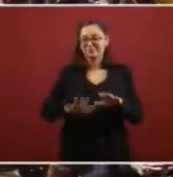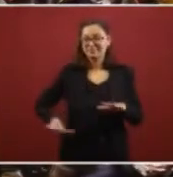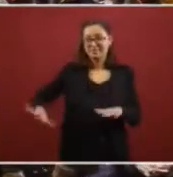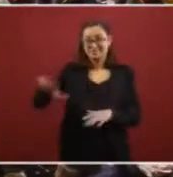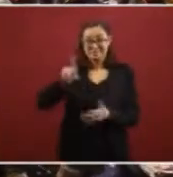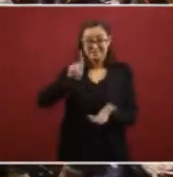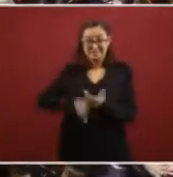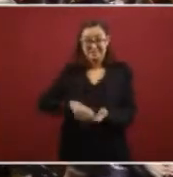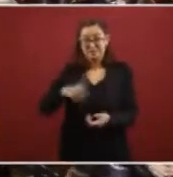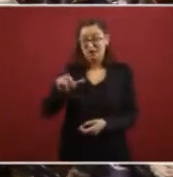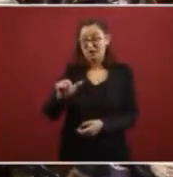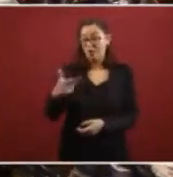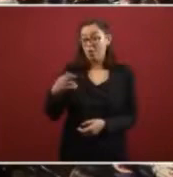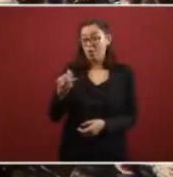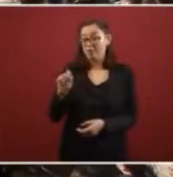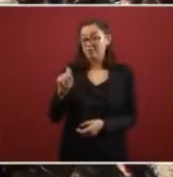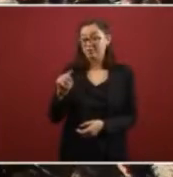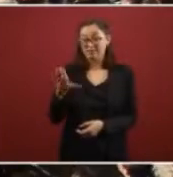Aguasteca.